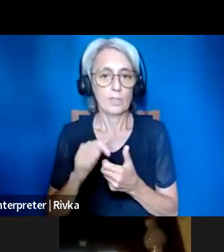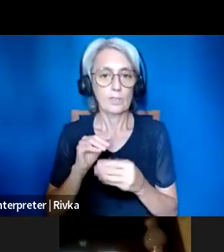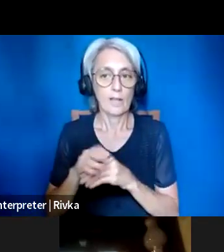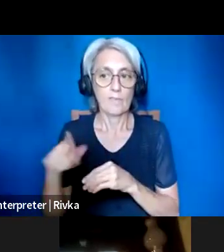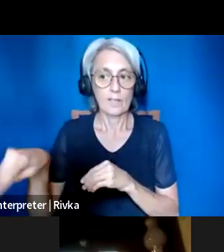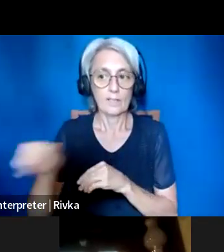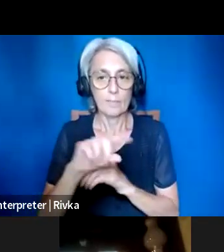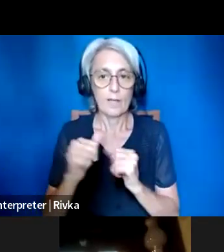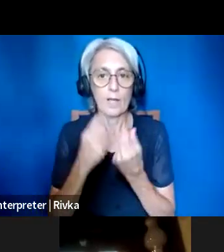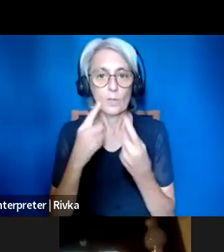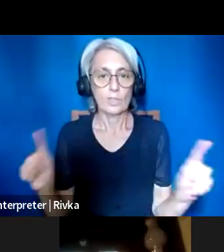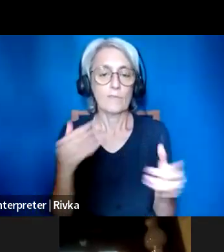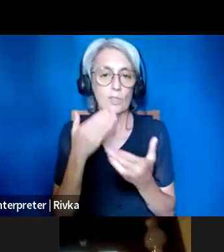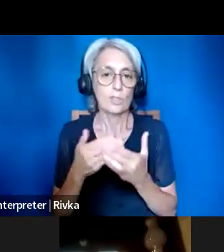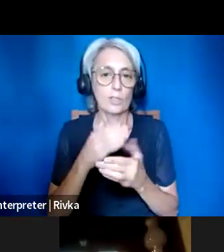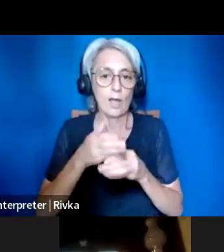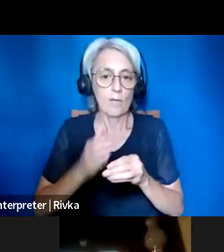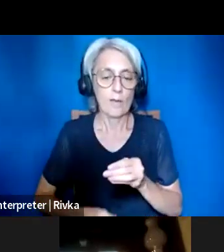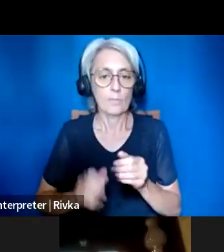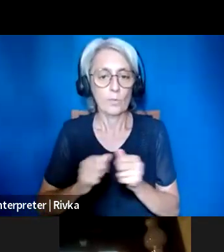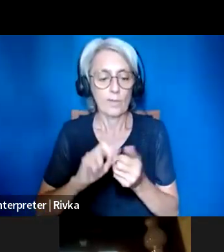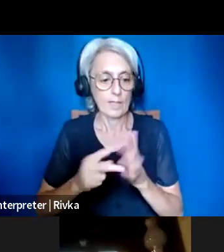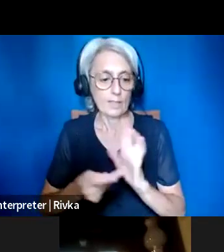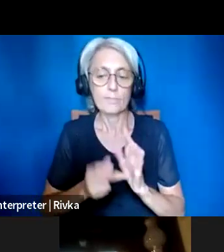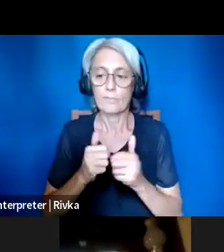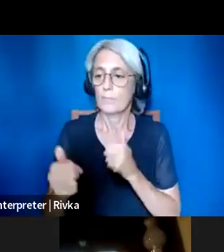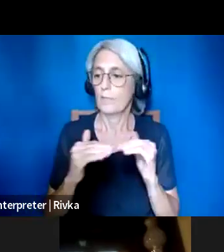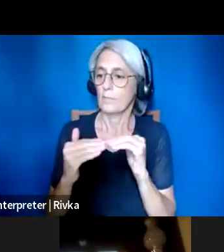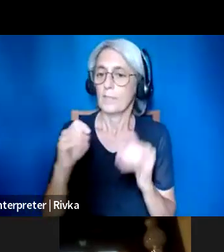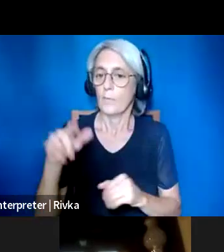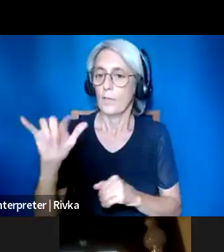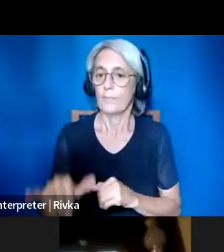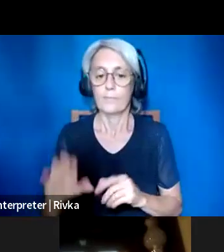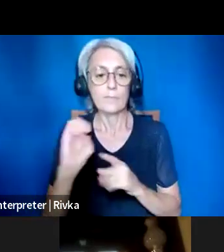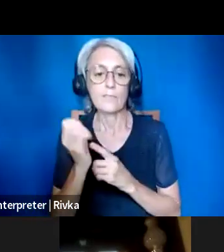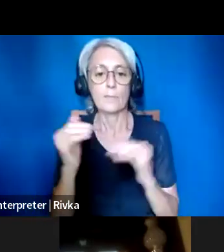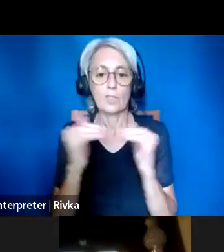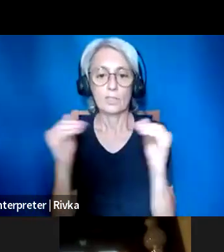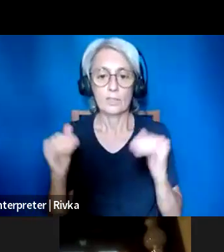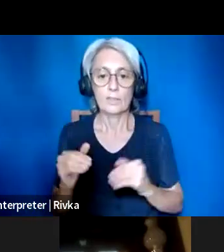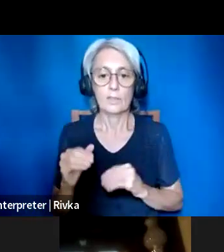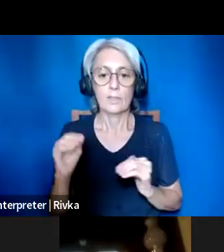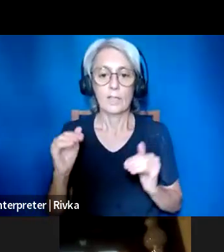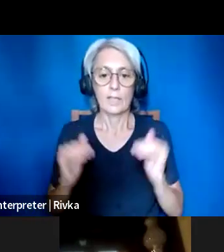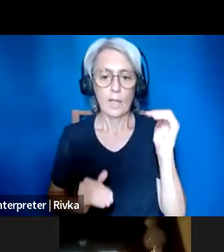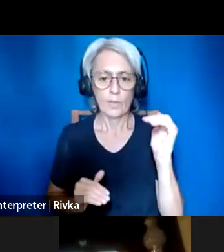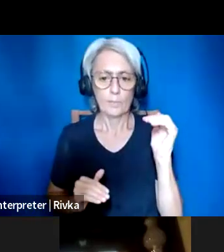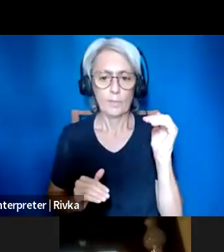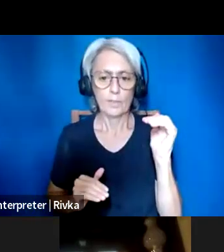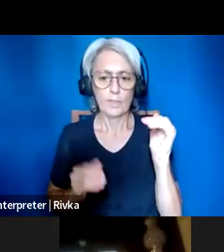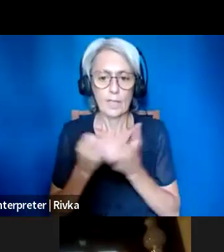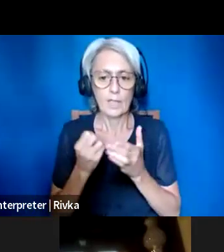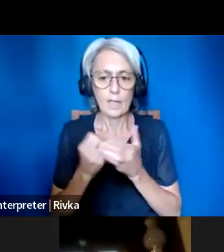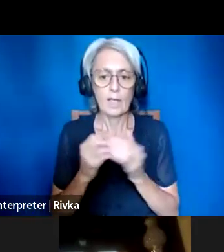achieve meaningful outcomes in transportation equity, environmental justice, and equitable economic opportunities, especially as related